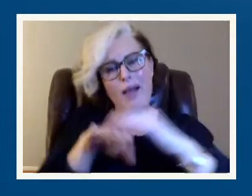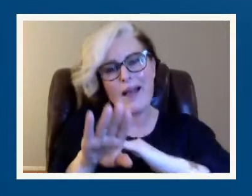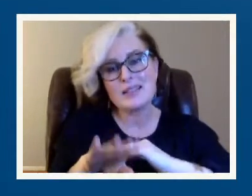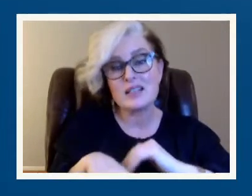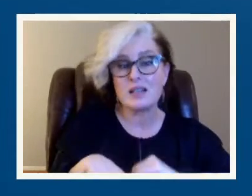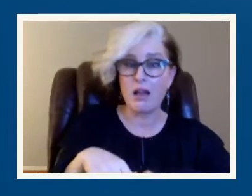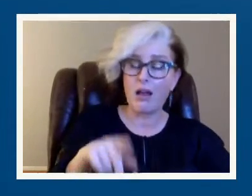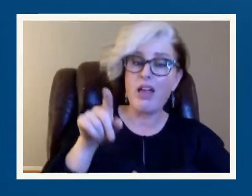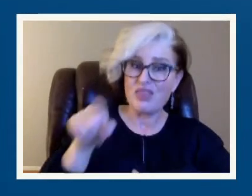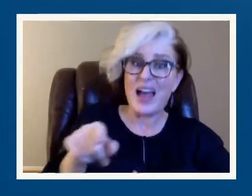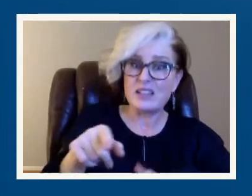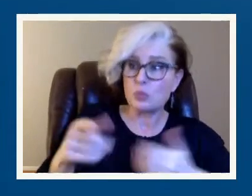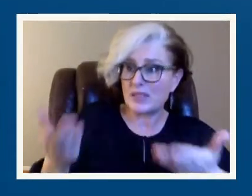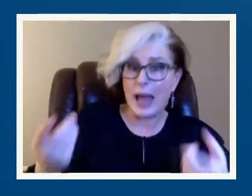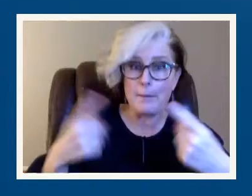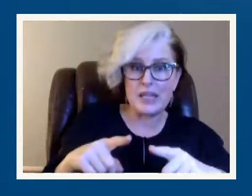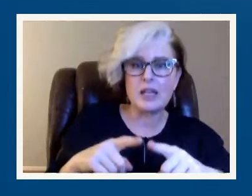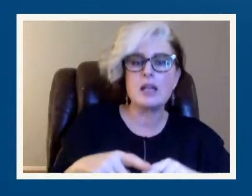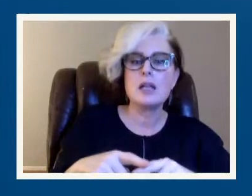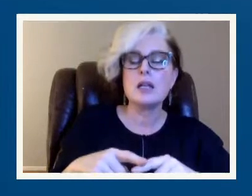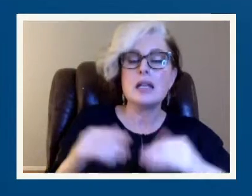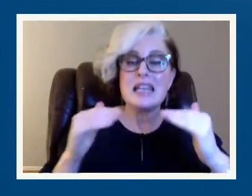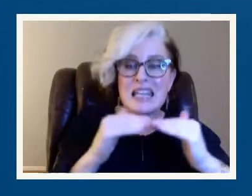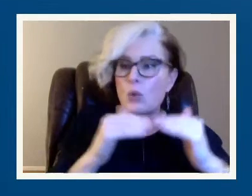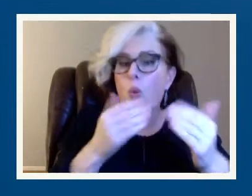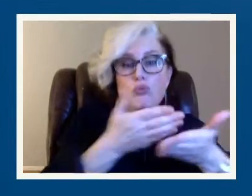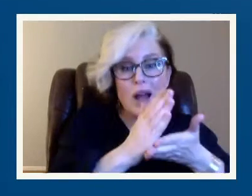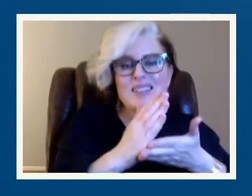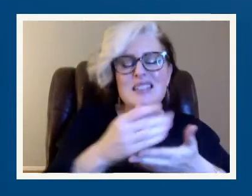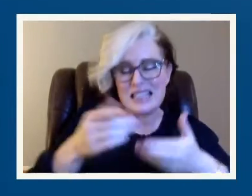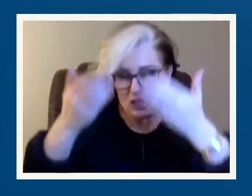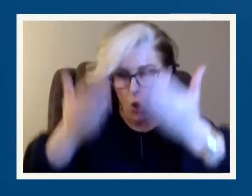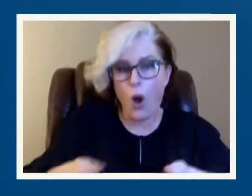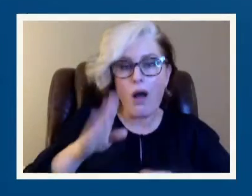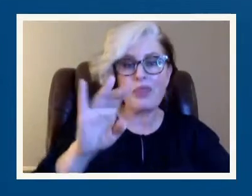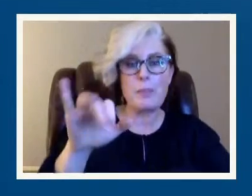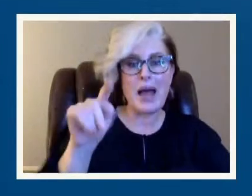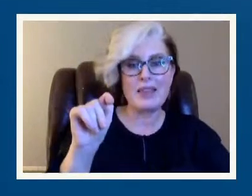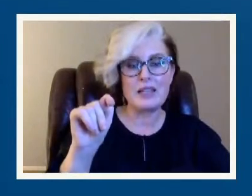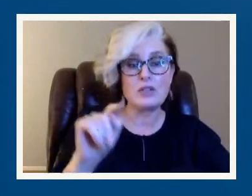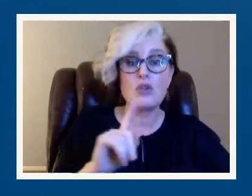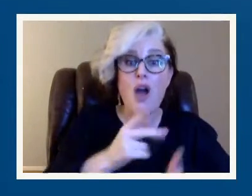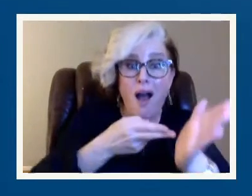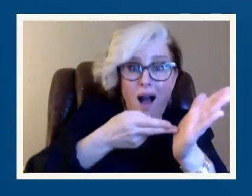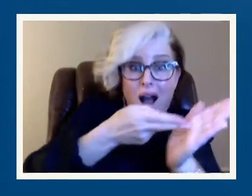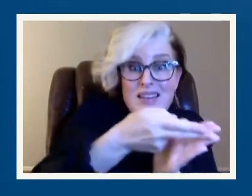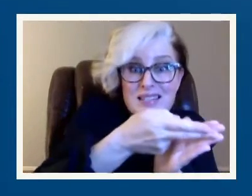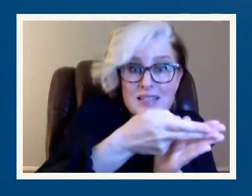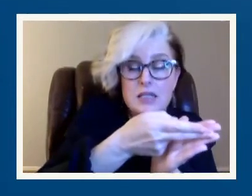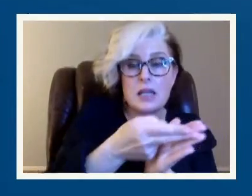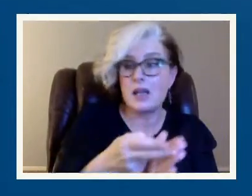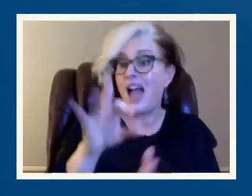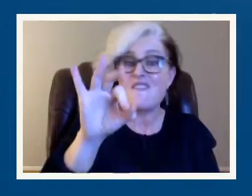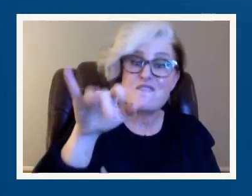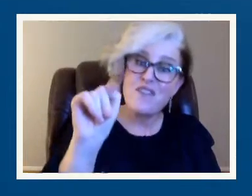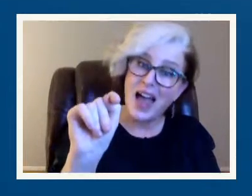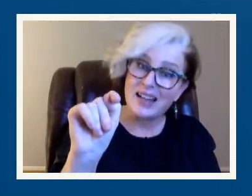Fundamental rights are on the ballot. Truth and